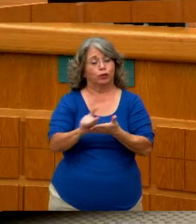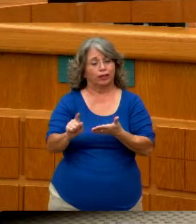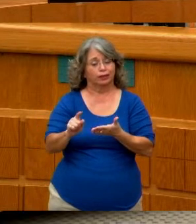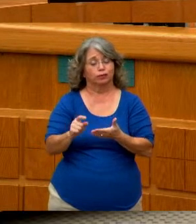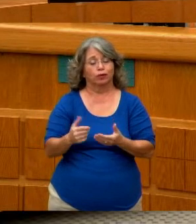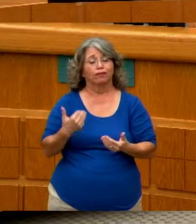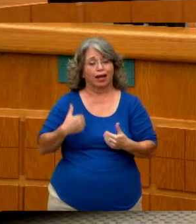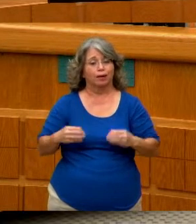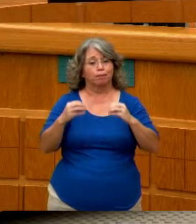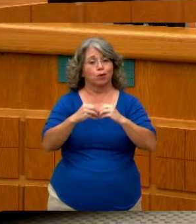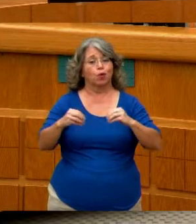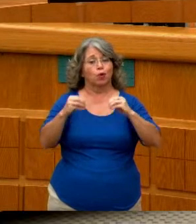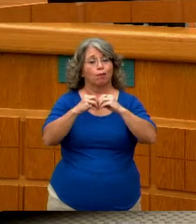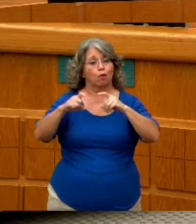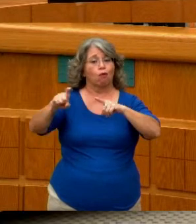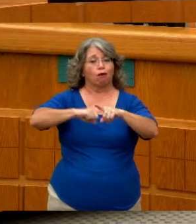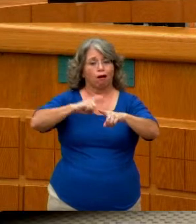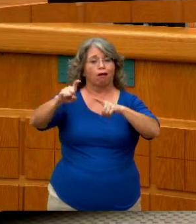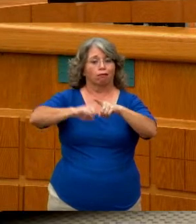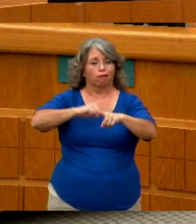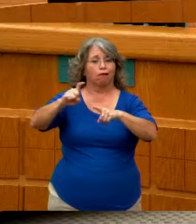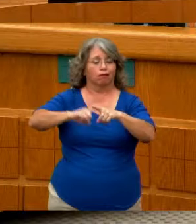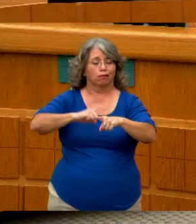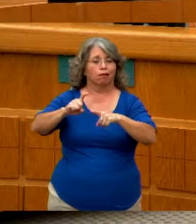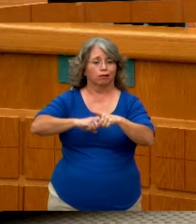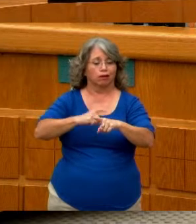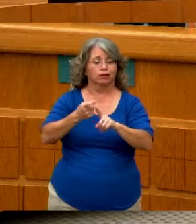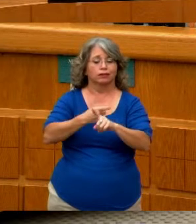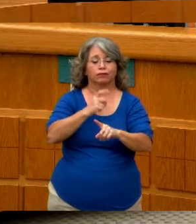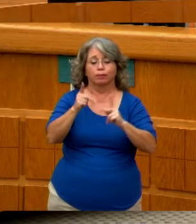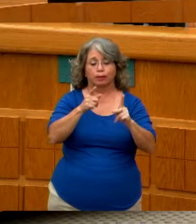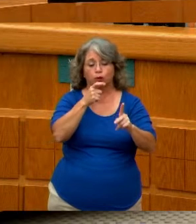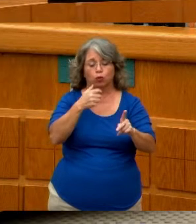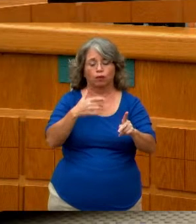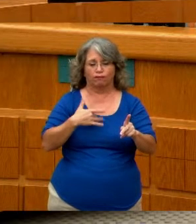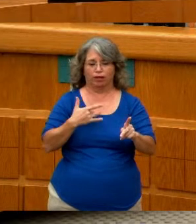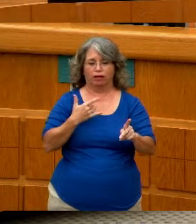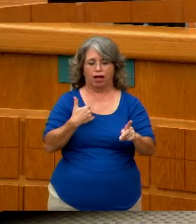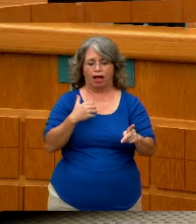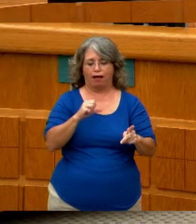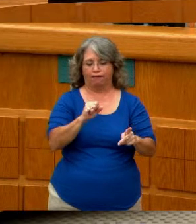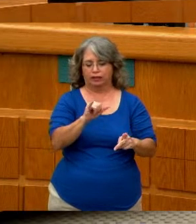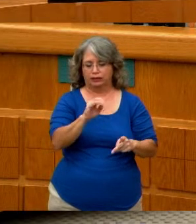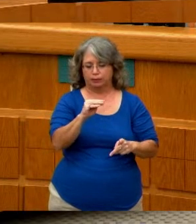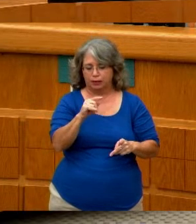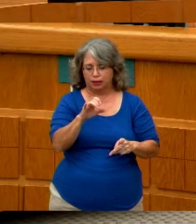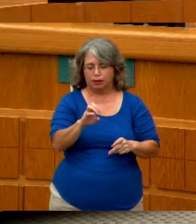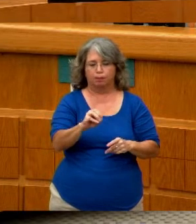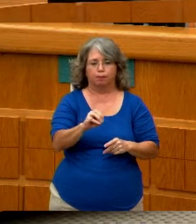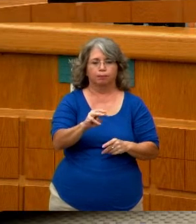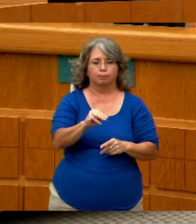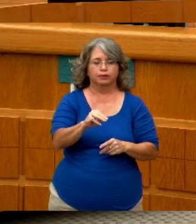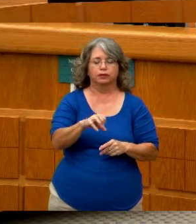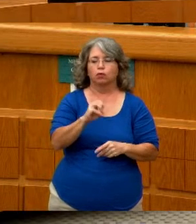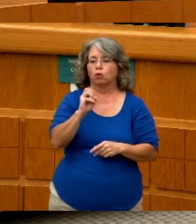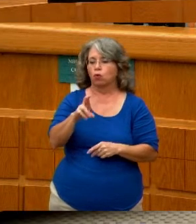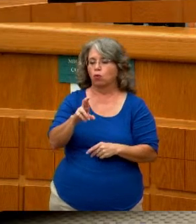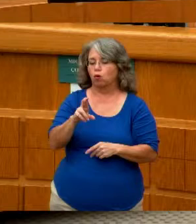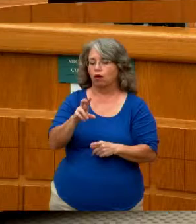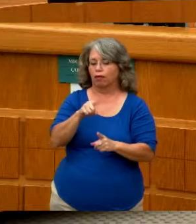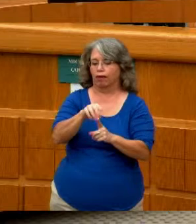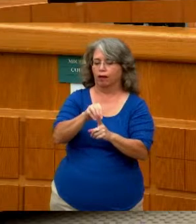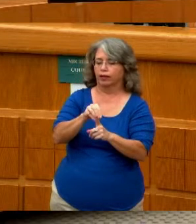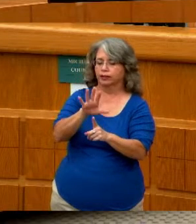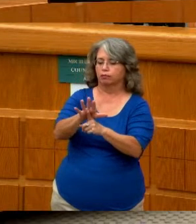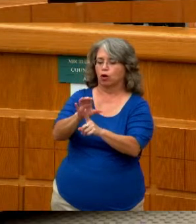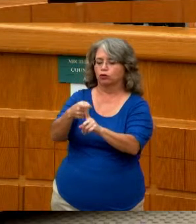Over the past few weeks, the health district phone calls have increased. Most of the calls are from residents who are symptomatic or people